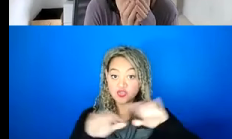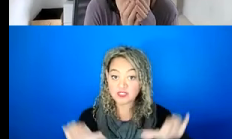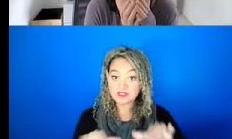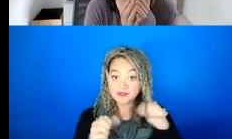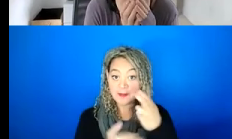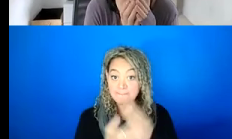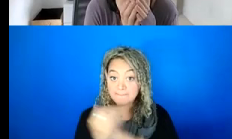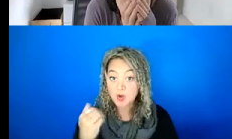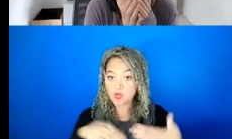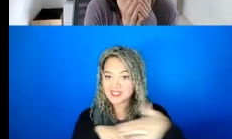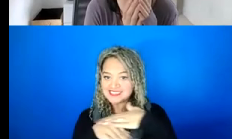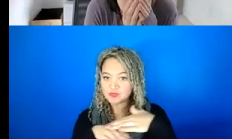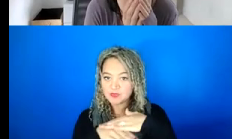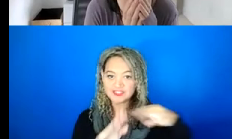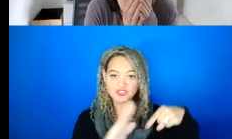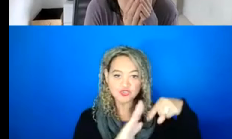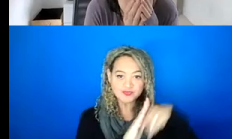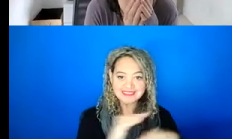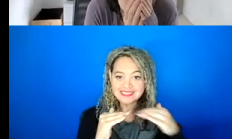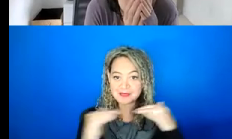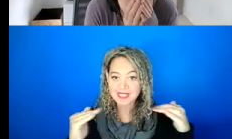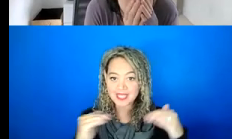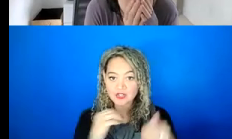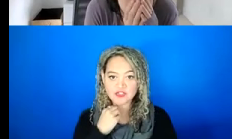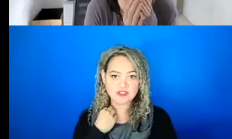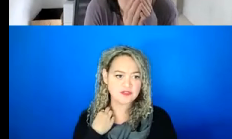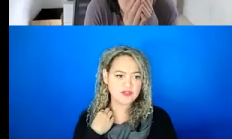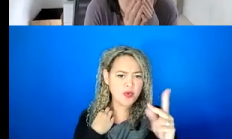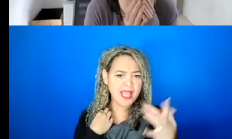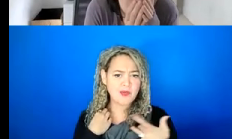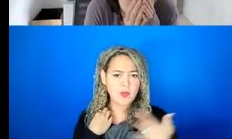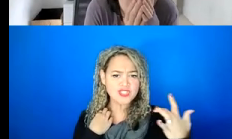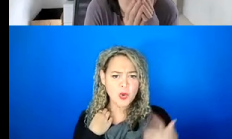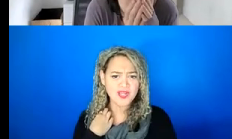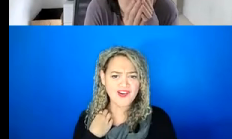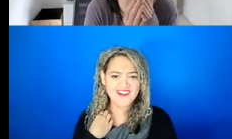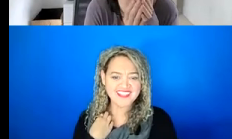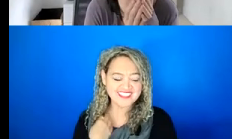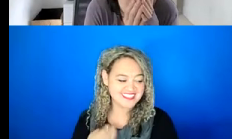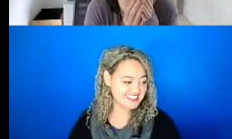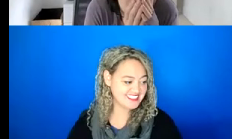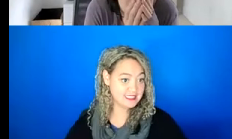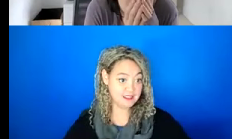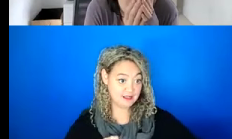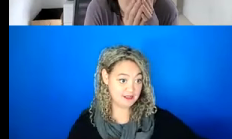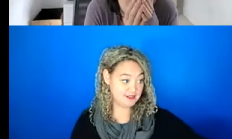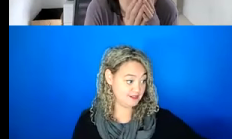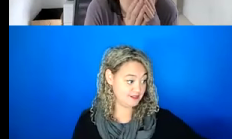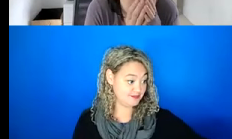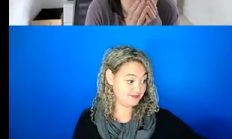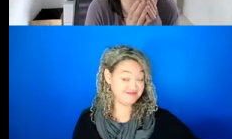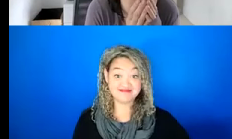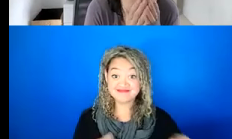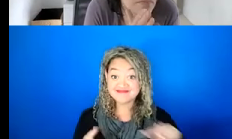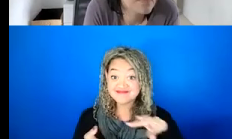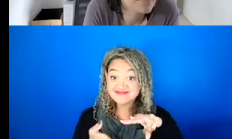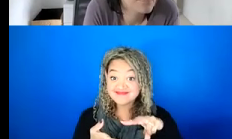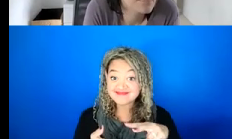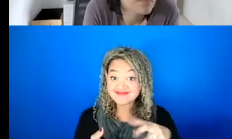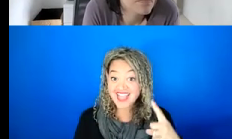layers. Okay, what's going on? Well, I think what this suggests is